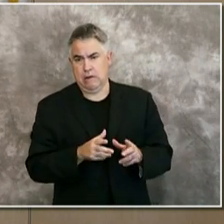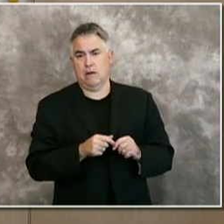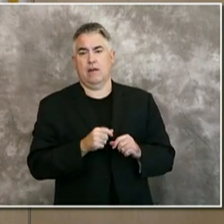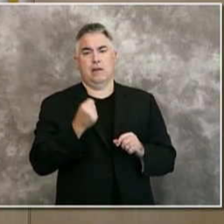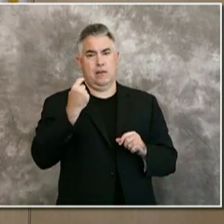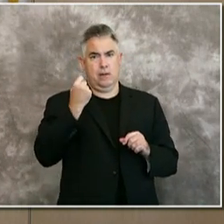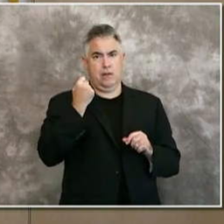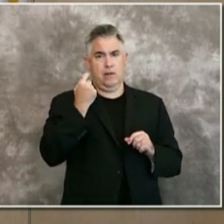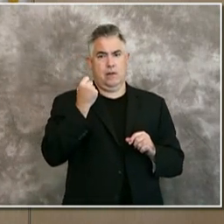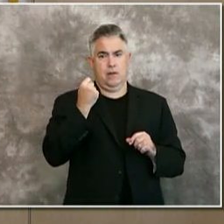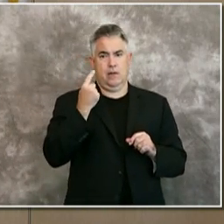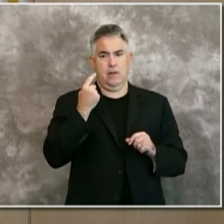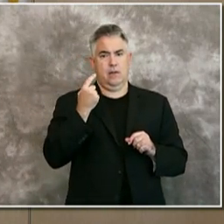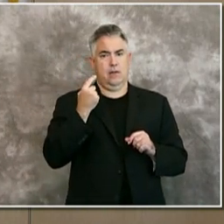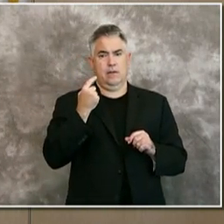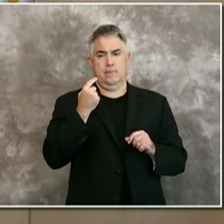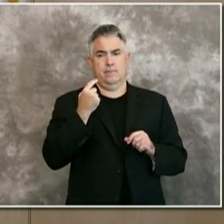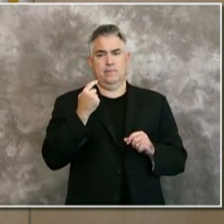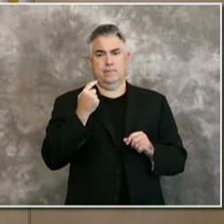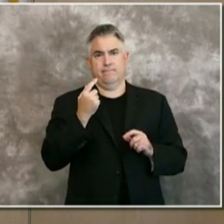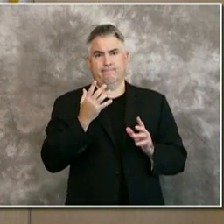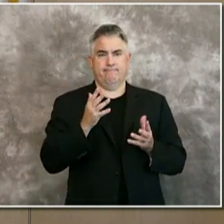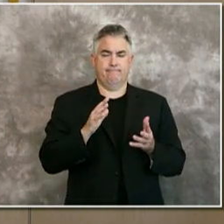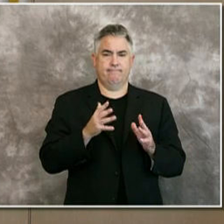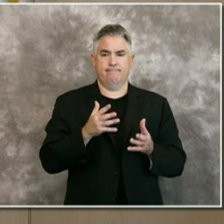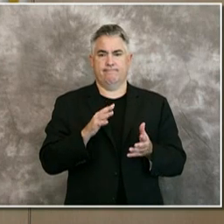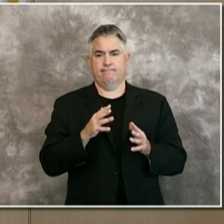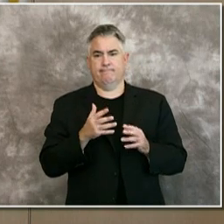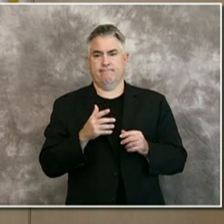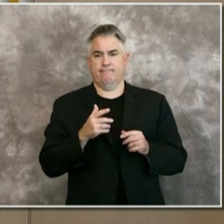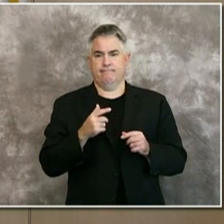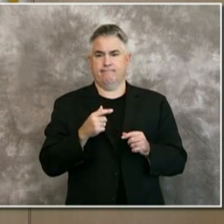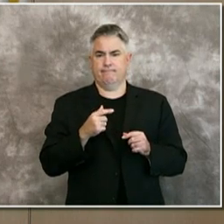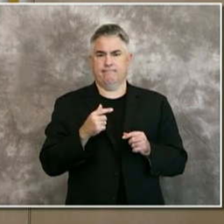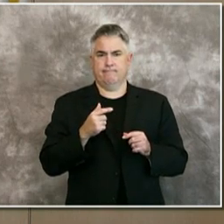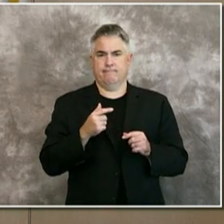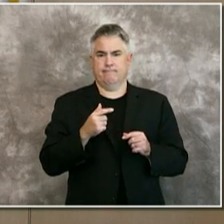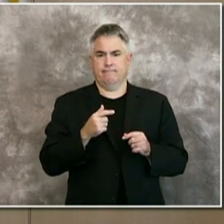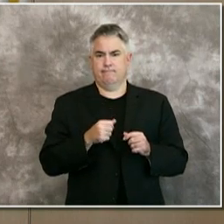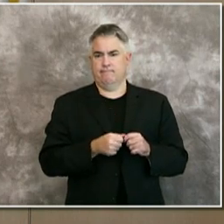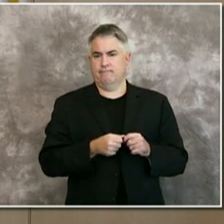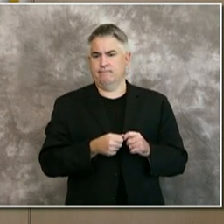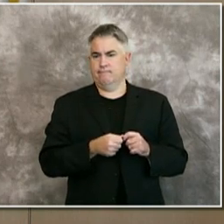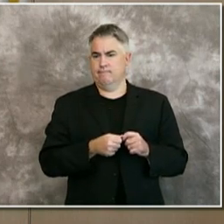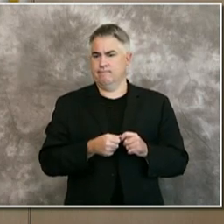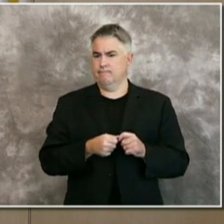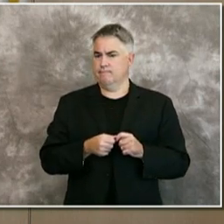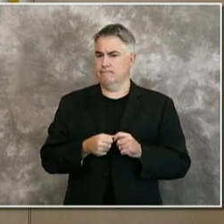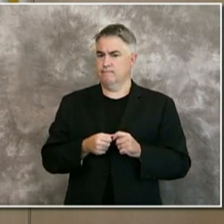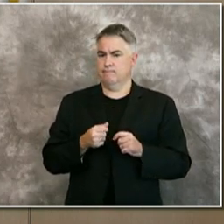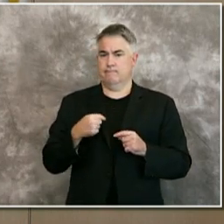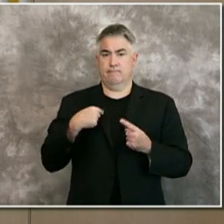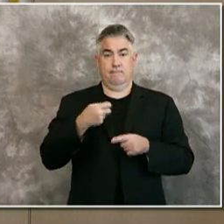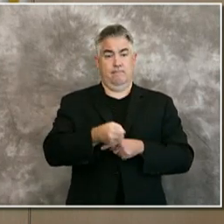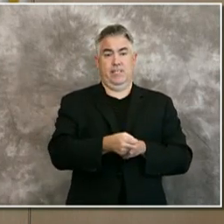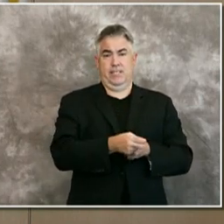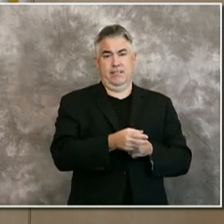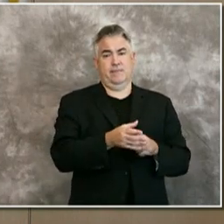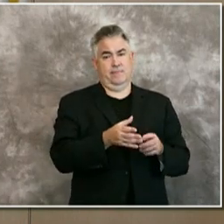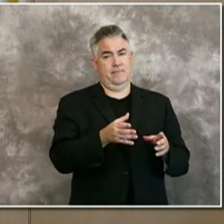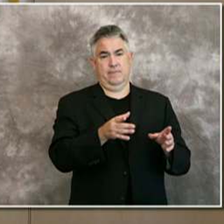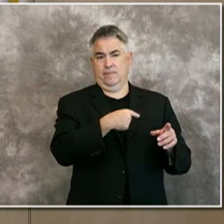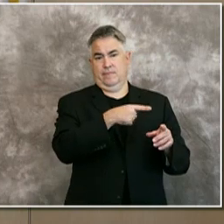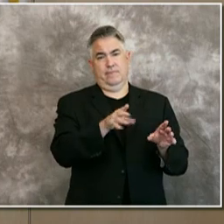not serve, actually, they've not been serving as of tonight at midnight. They